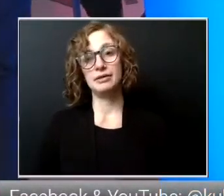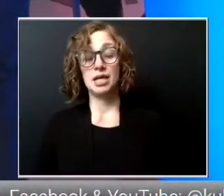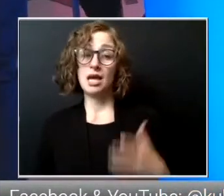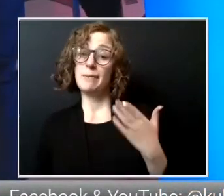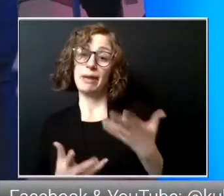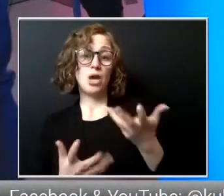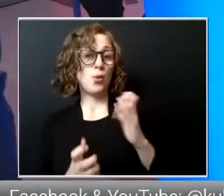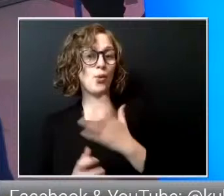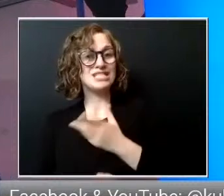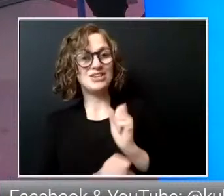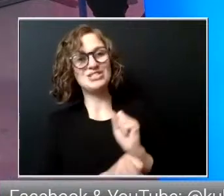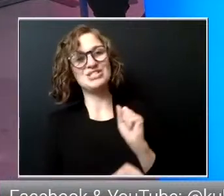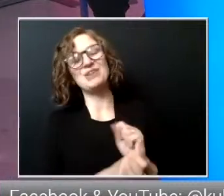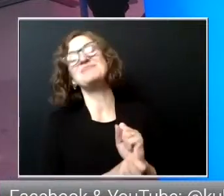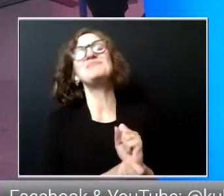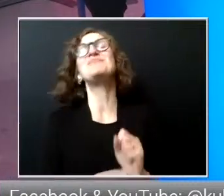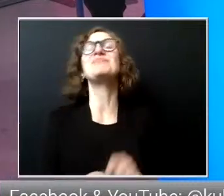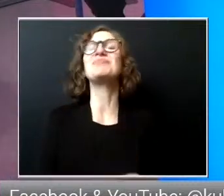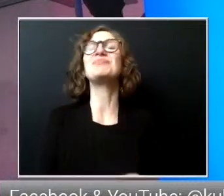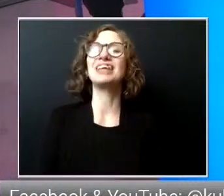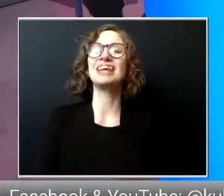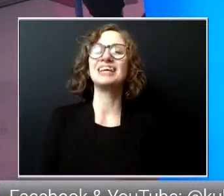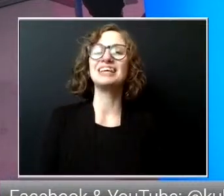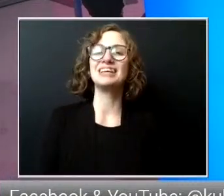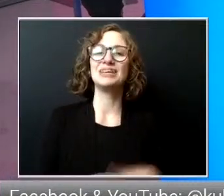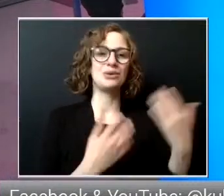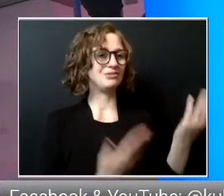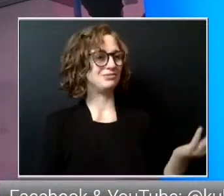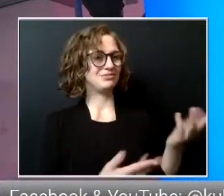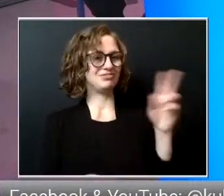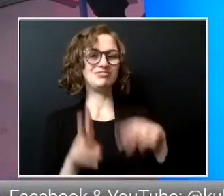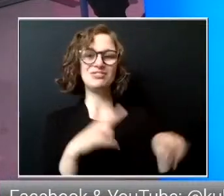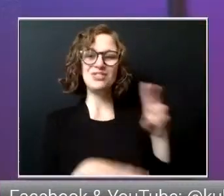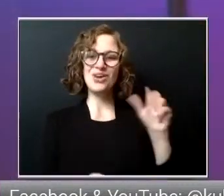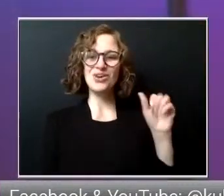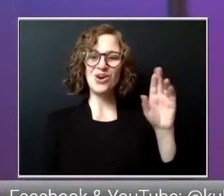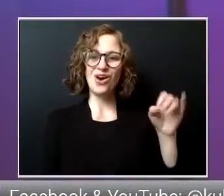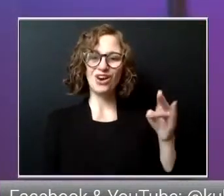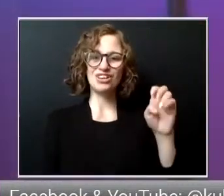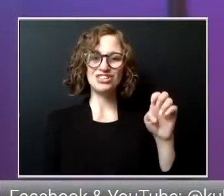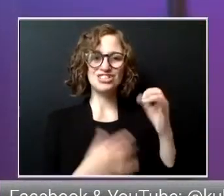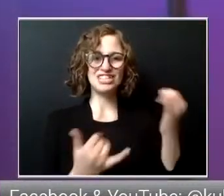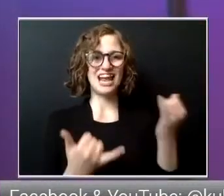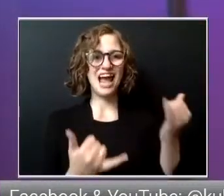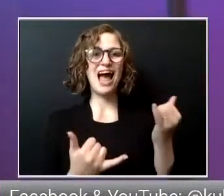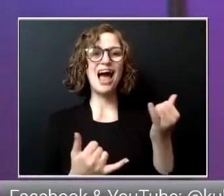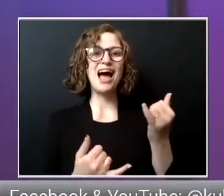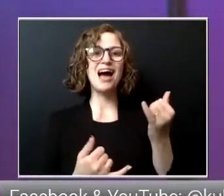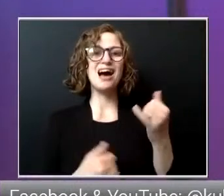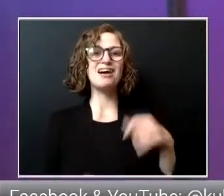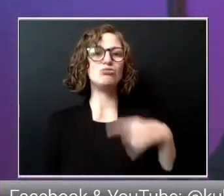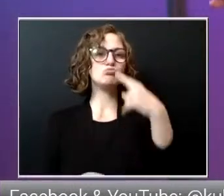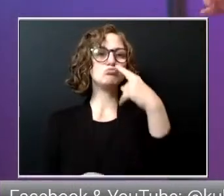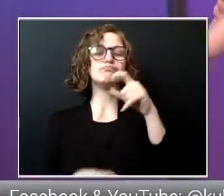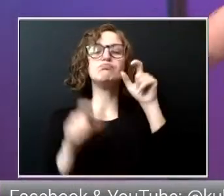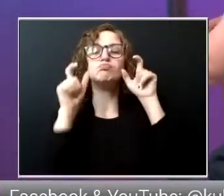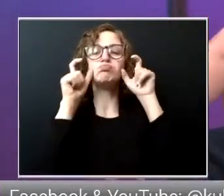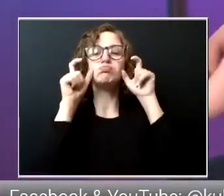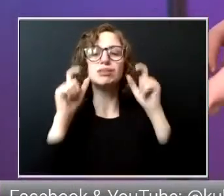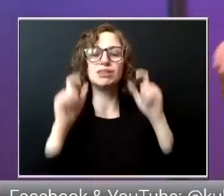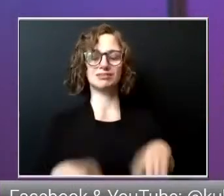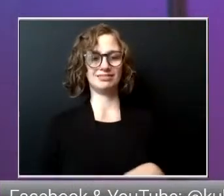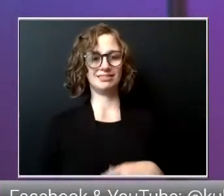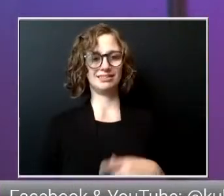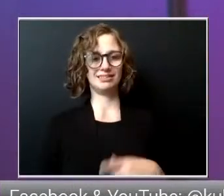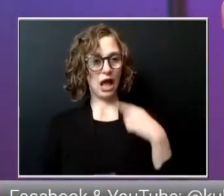hi? While Archie's hi to there, let's take a look at him now. Look at Got those his rosy lost his cheeks. shoe. What Say I hi. noticed when Archie came